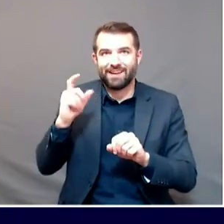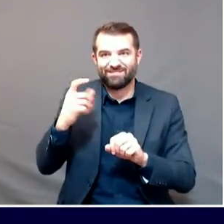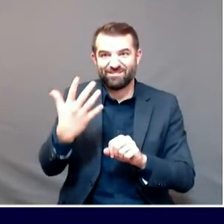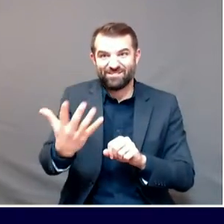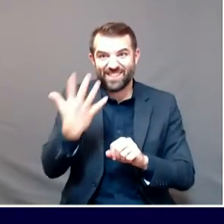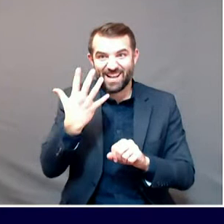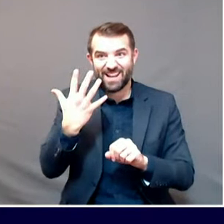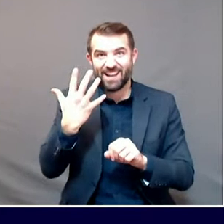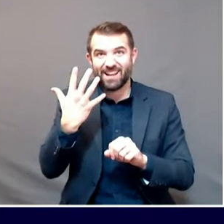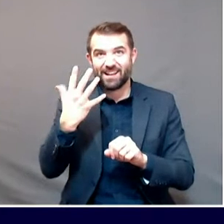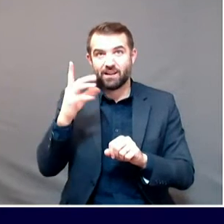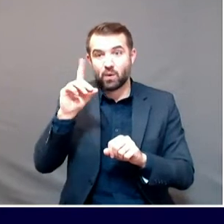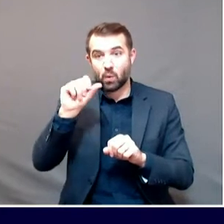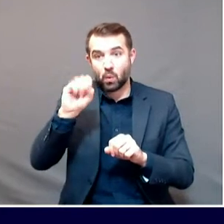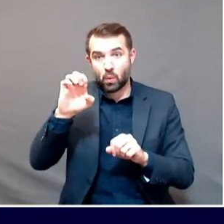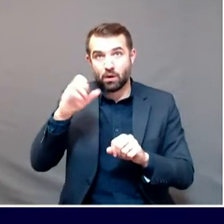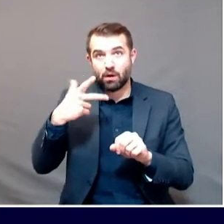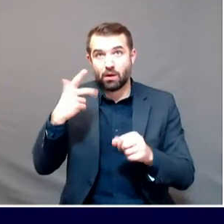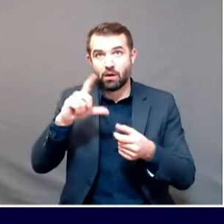to